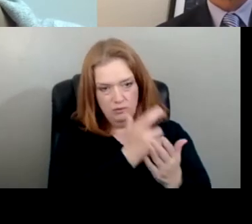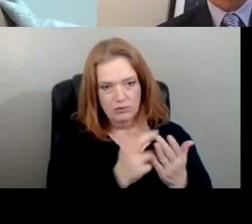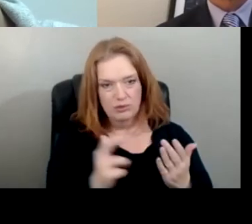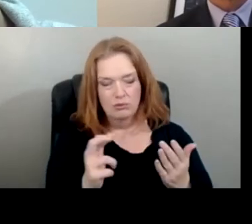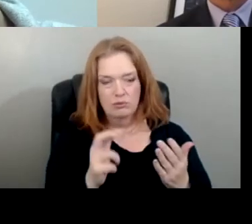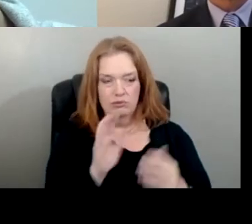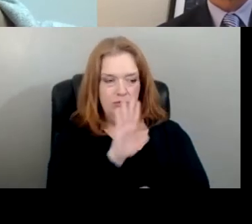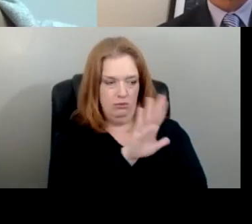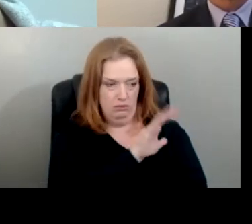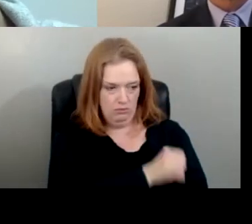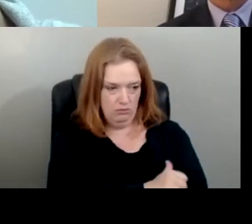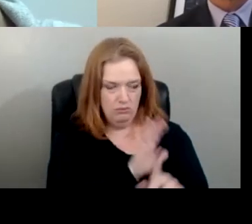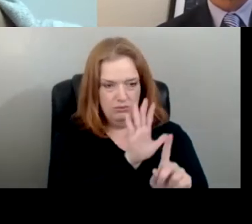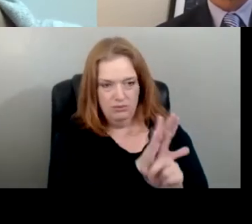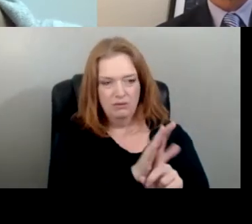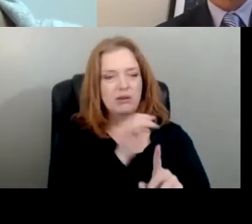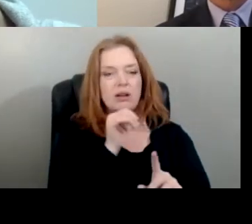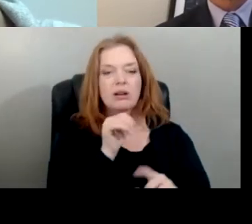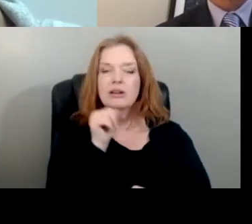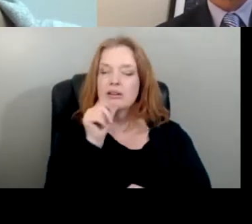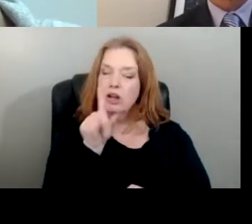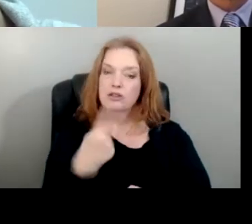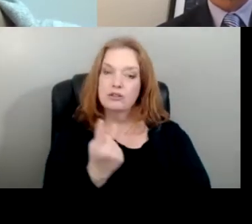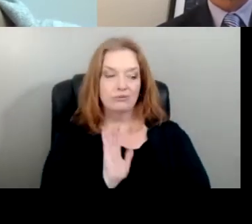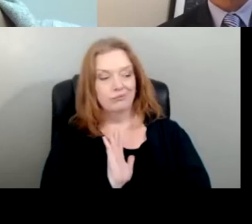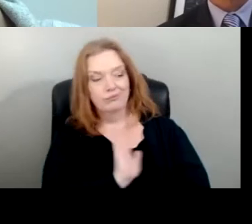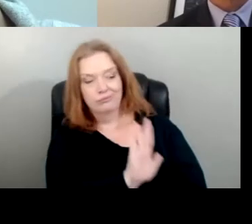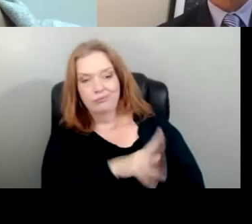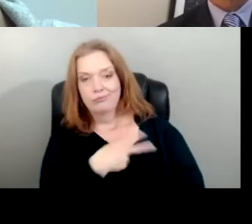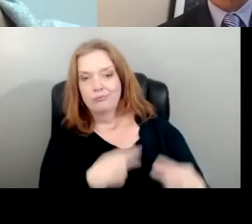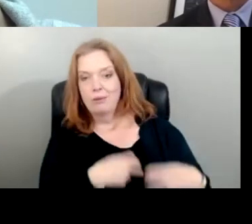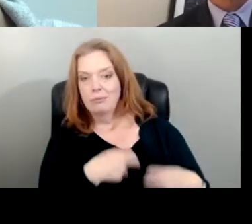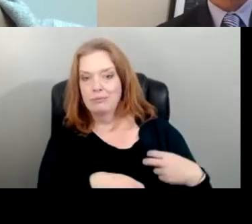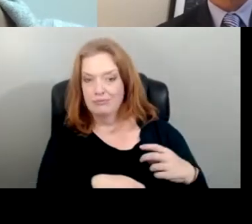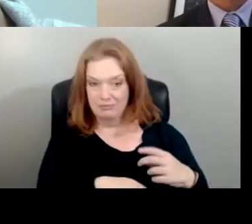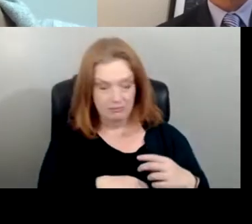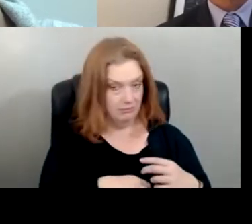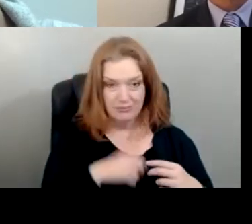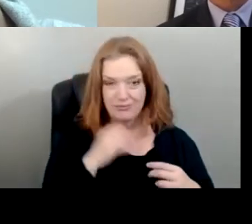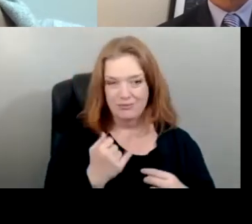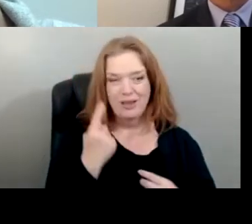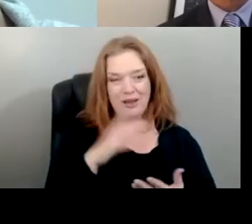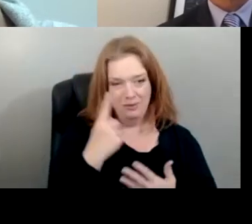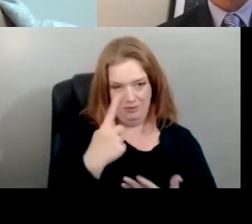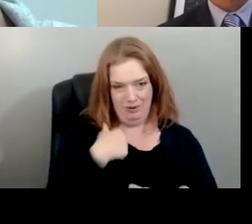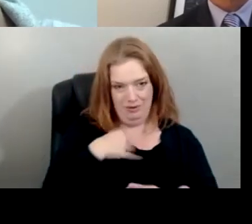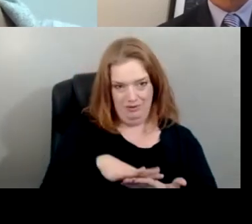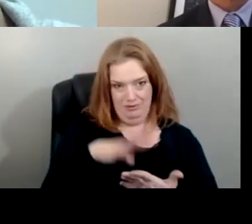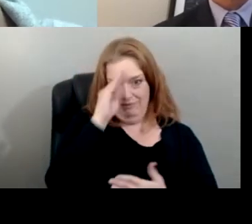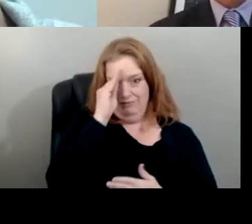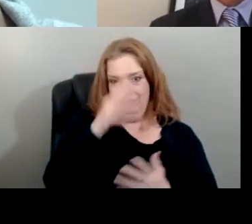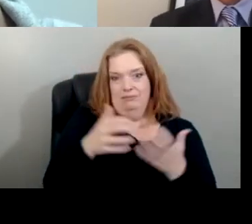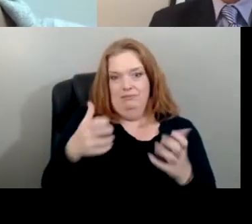just a tribal problem, right? And that's the one thing that I have learned from Ernie the most, and especially the